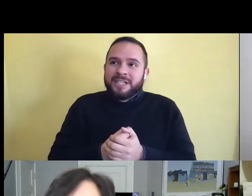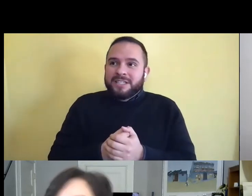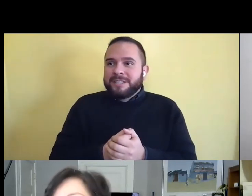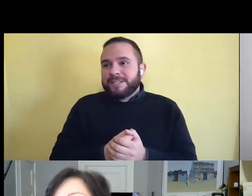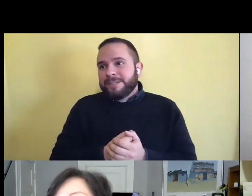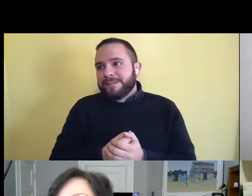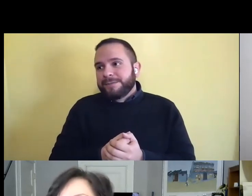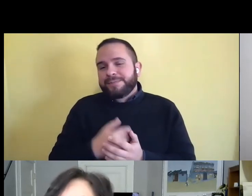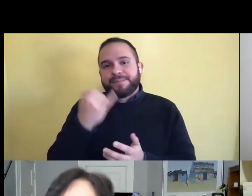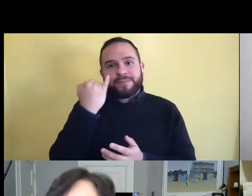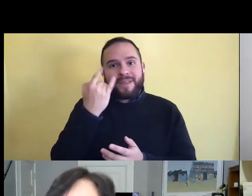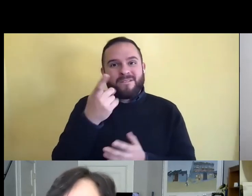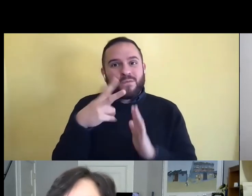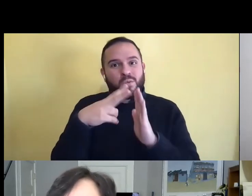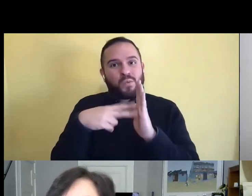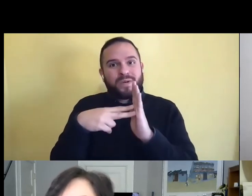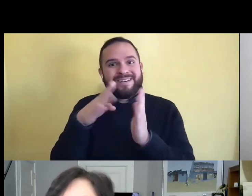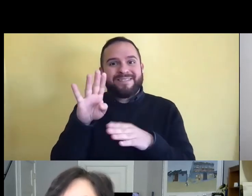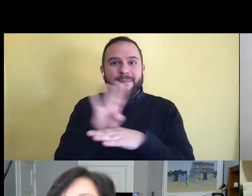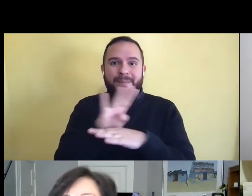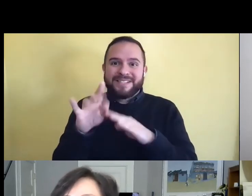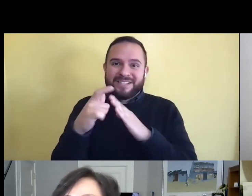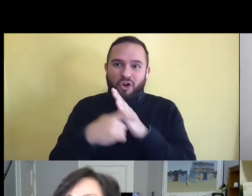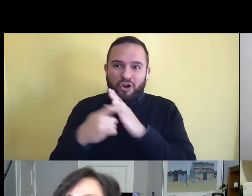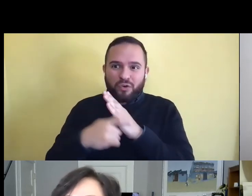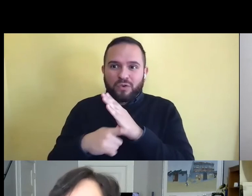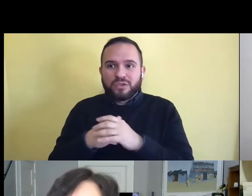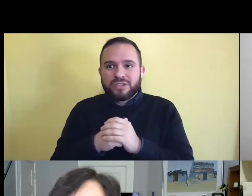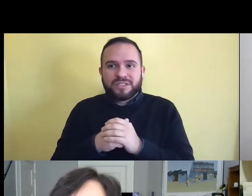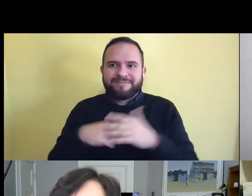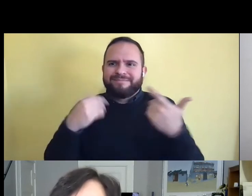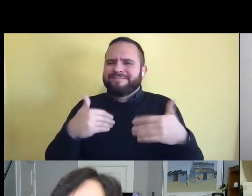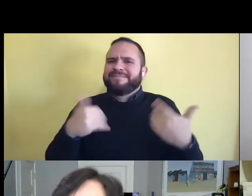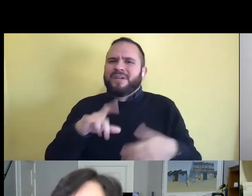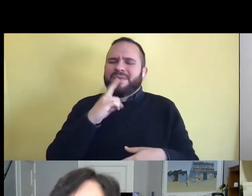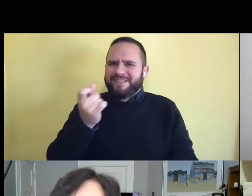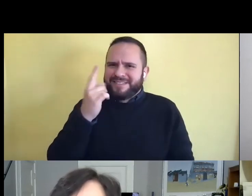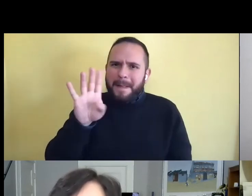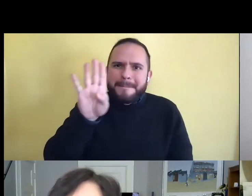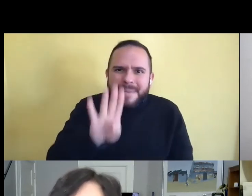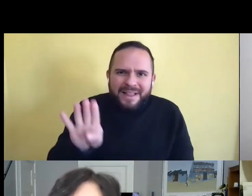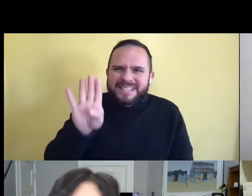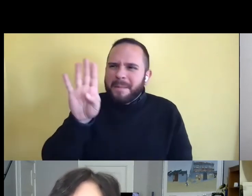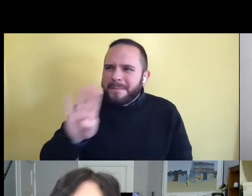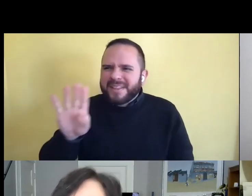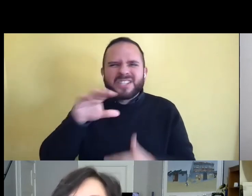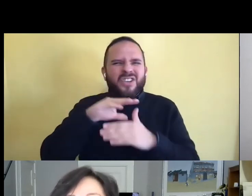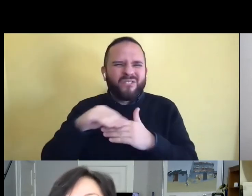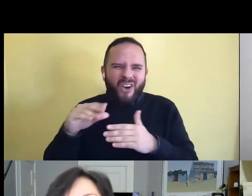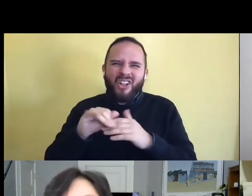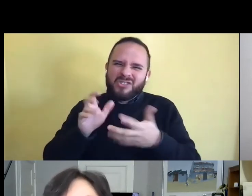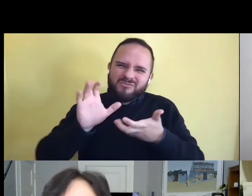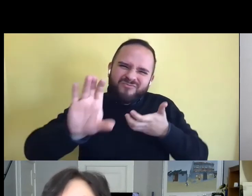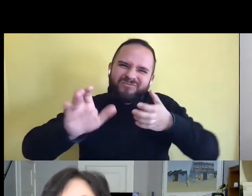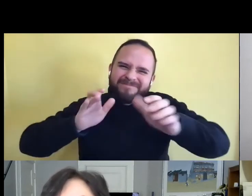business article, tons and tons of investment. We're talking about billions, right? Not millions, billions of dollars.